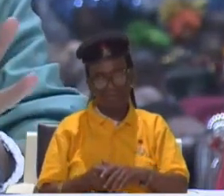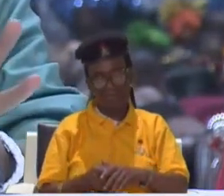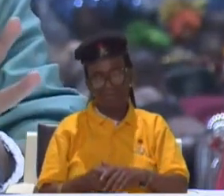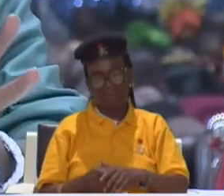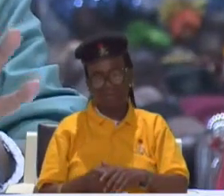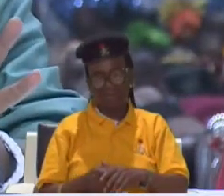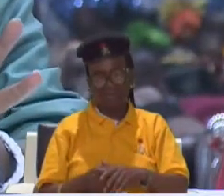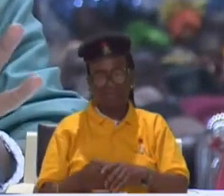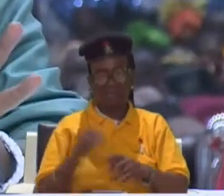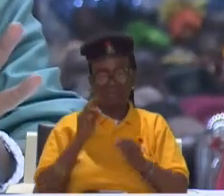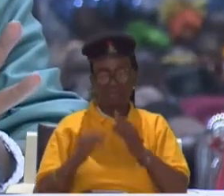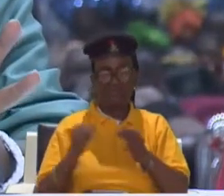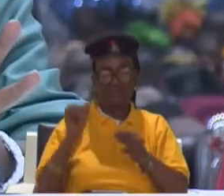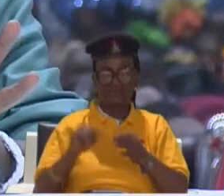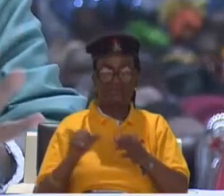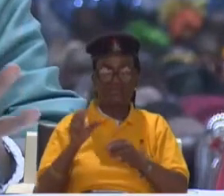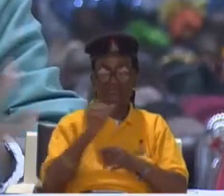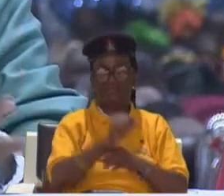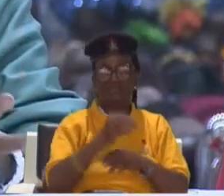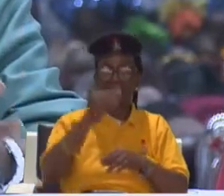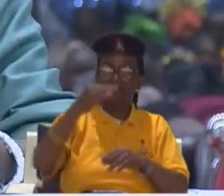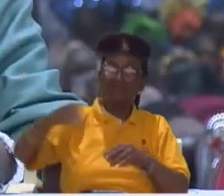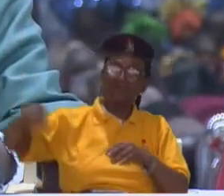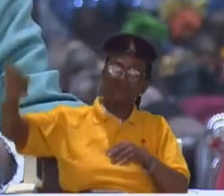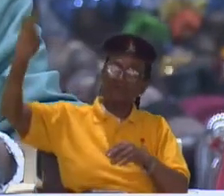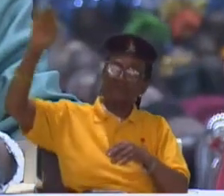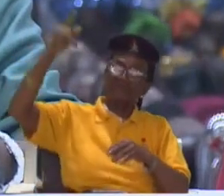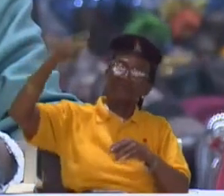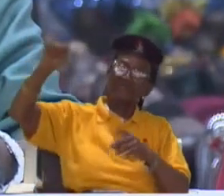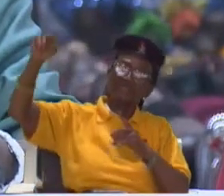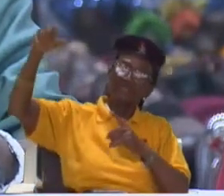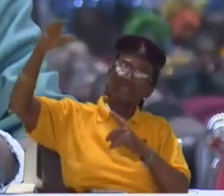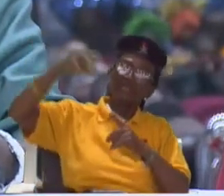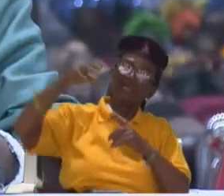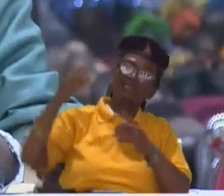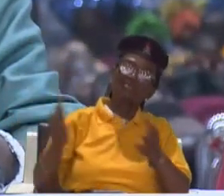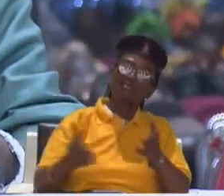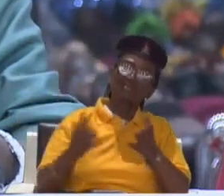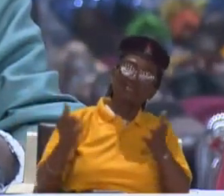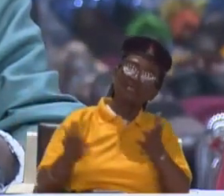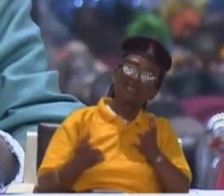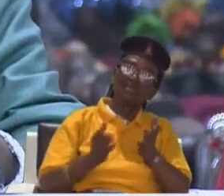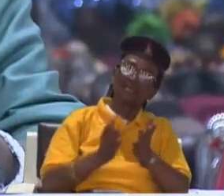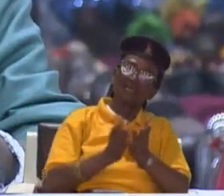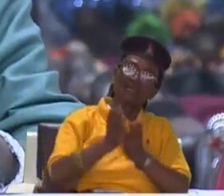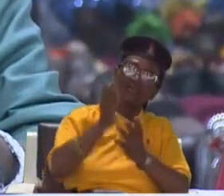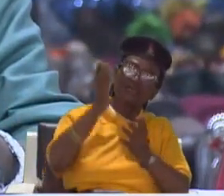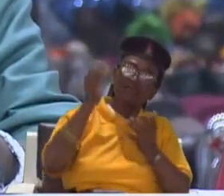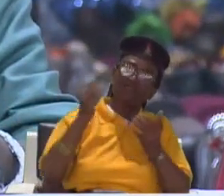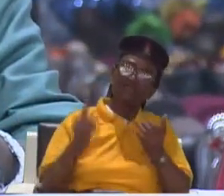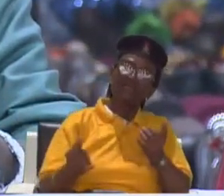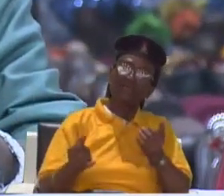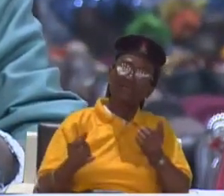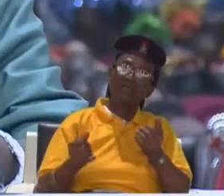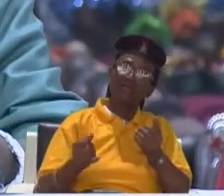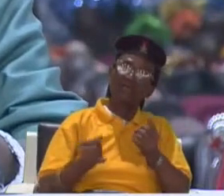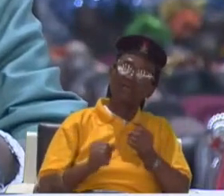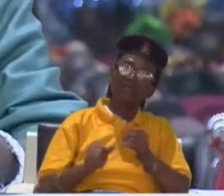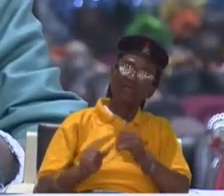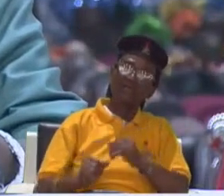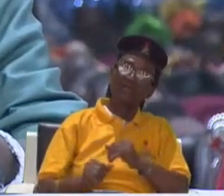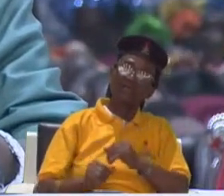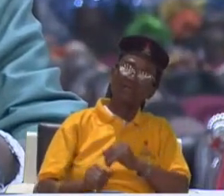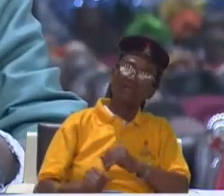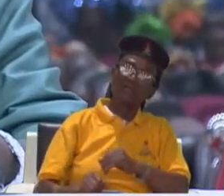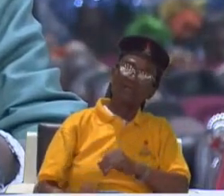they take off the light here right now, Majority of us can